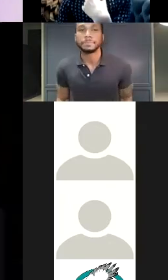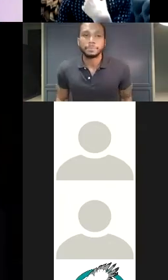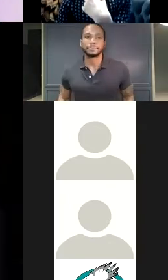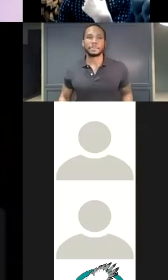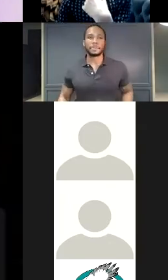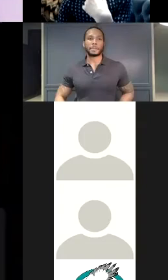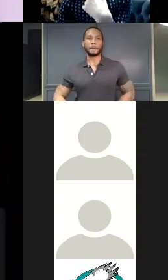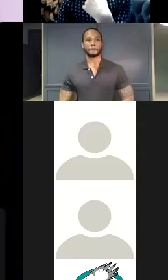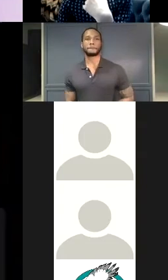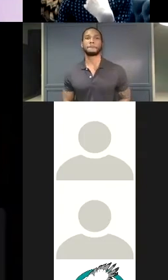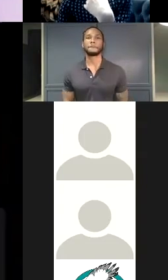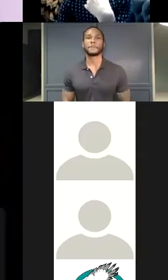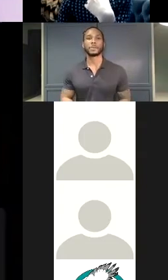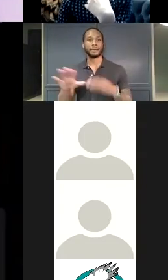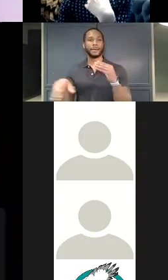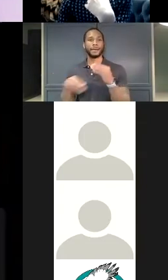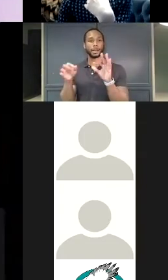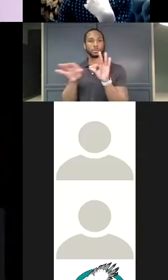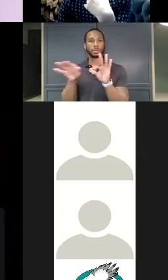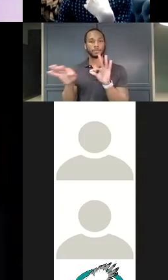And let me add closed captions. Okay.